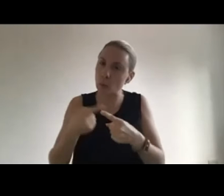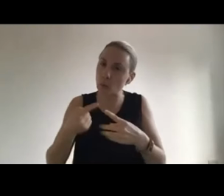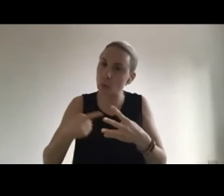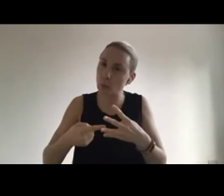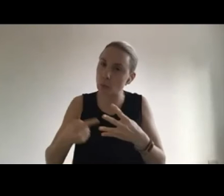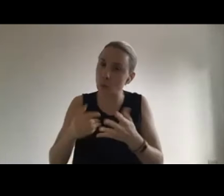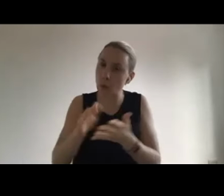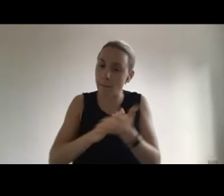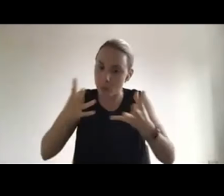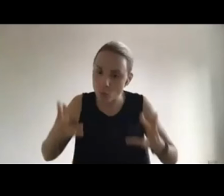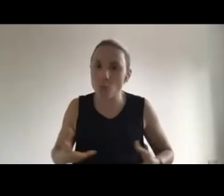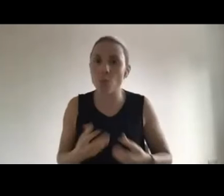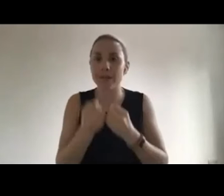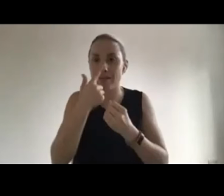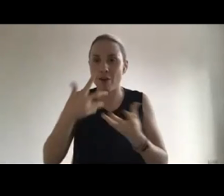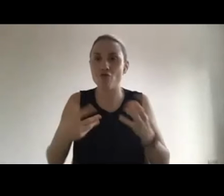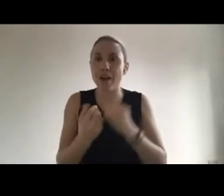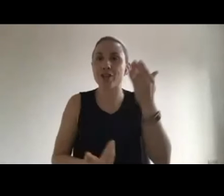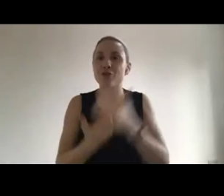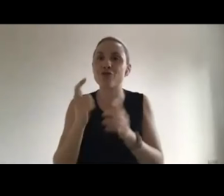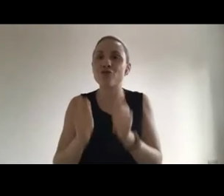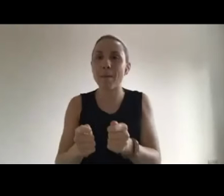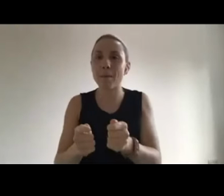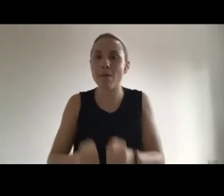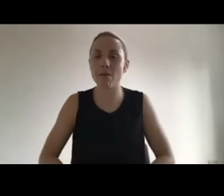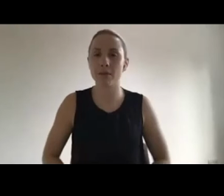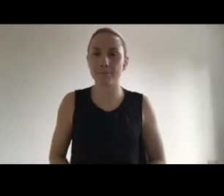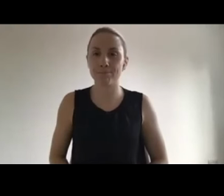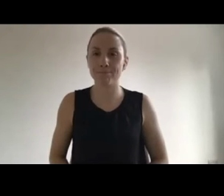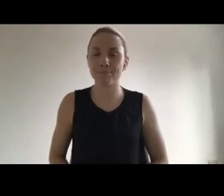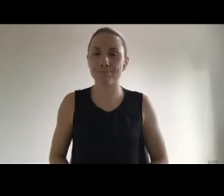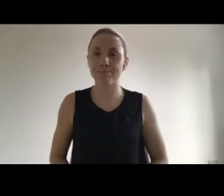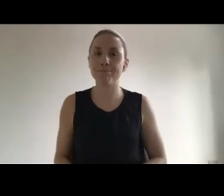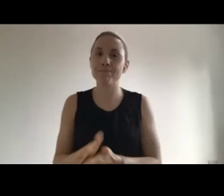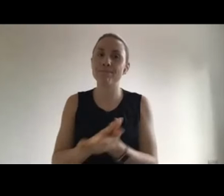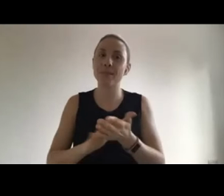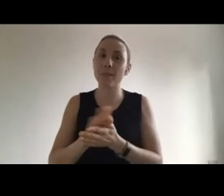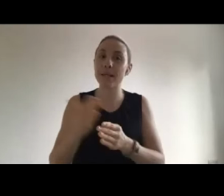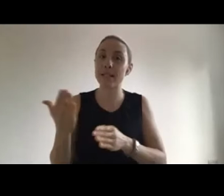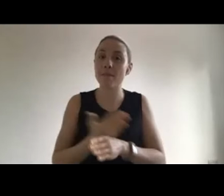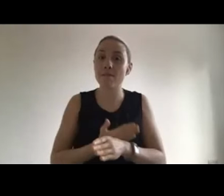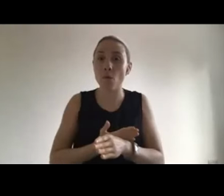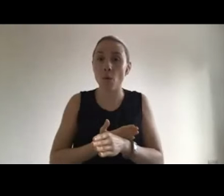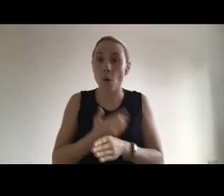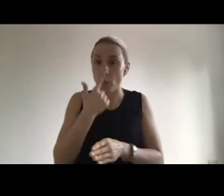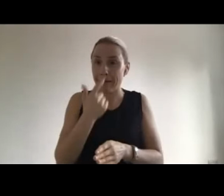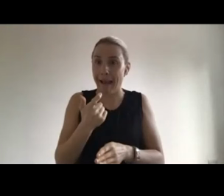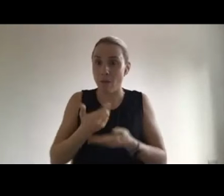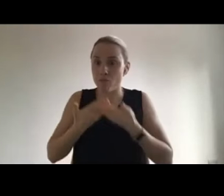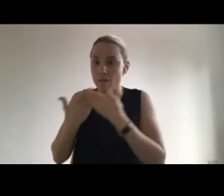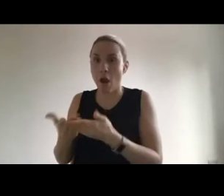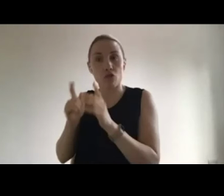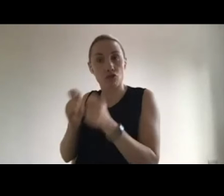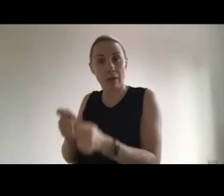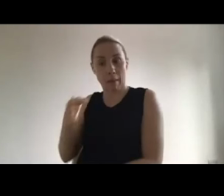treatment. There's a lot more to do before we can get those treatments into the clinic and available for